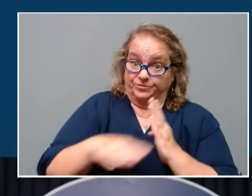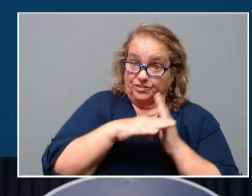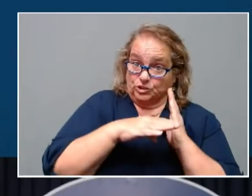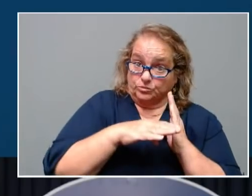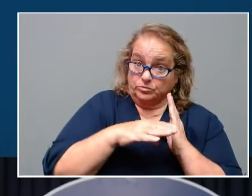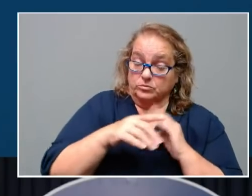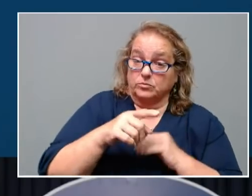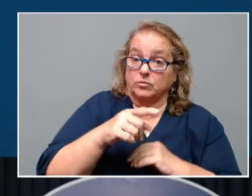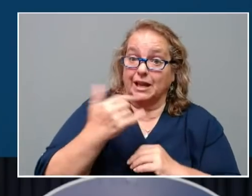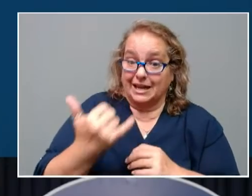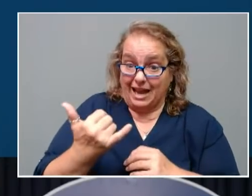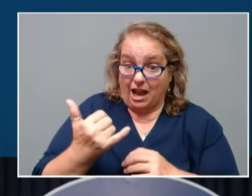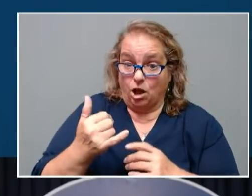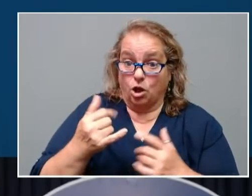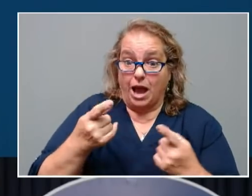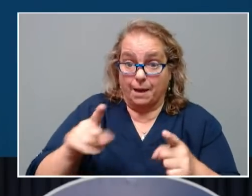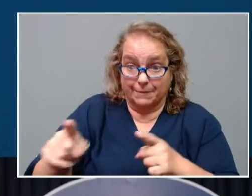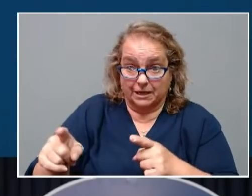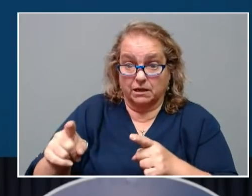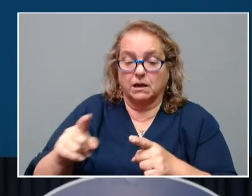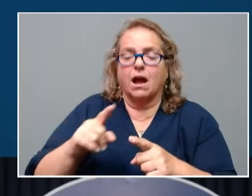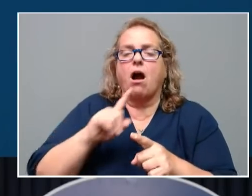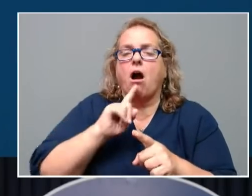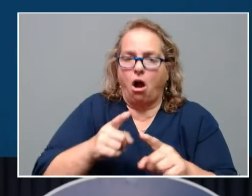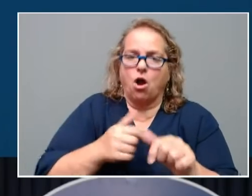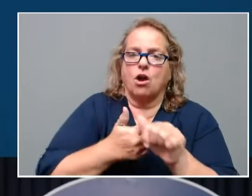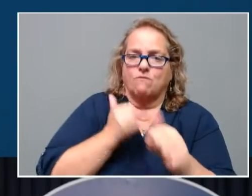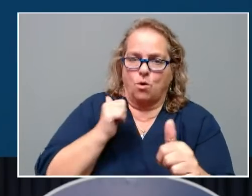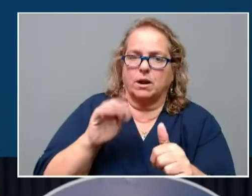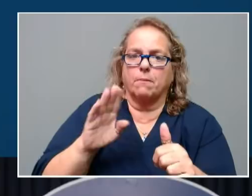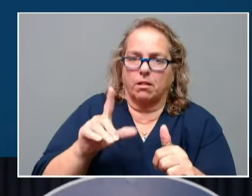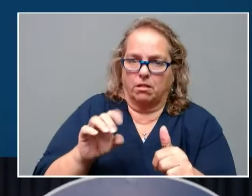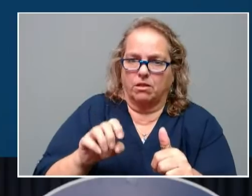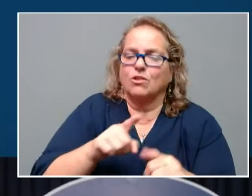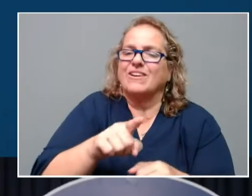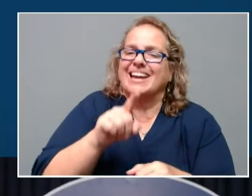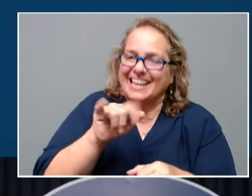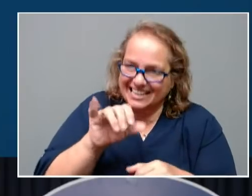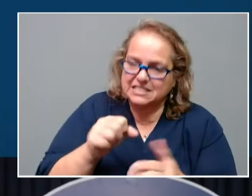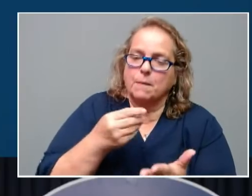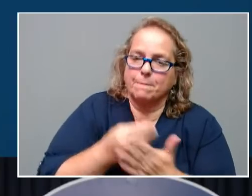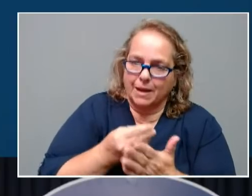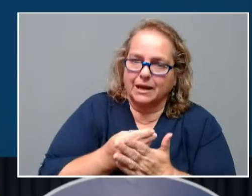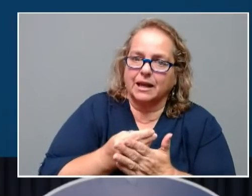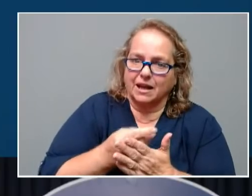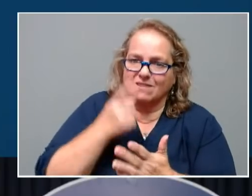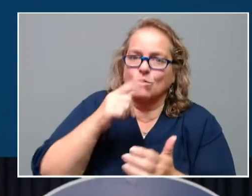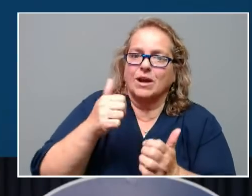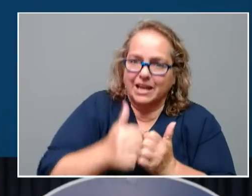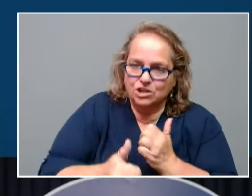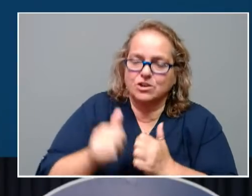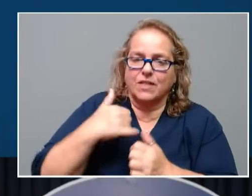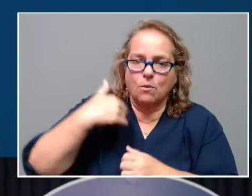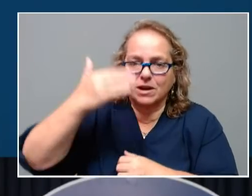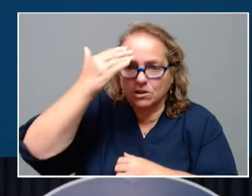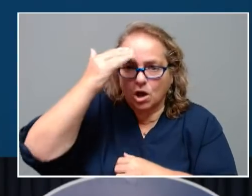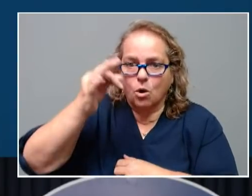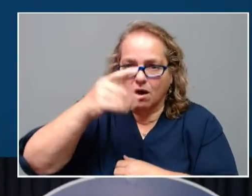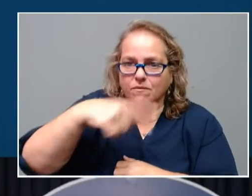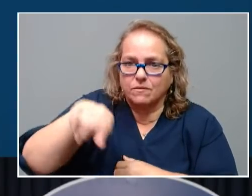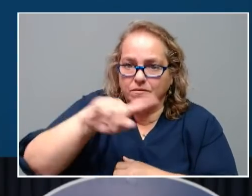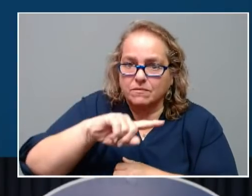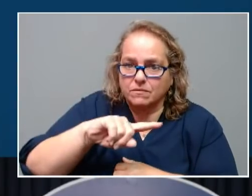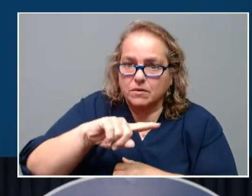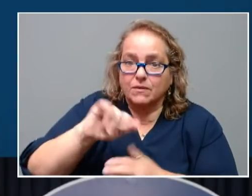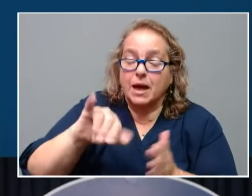occurring right now are avoidable. There is money out there for each and every one of them that we know about. This means that you, the